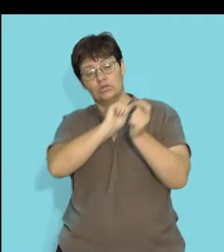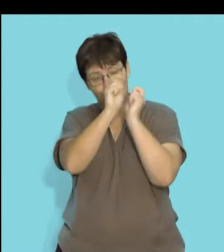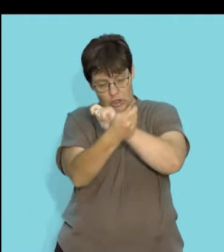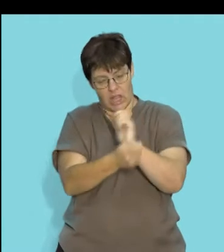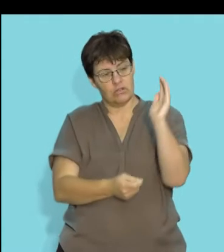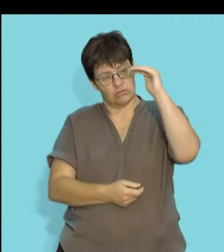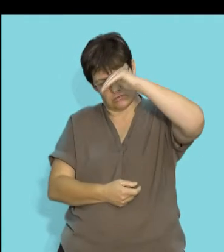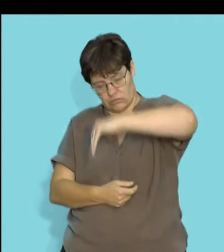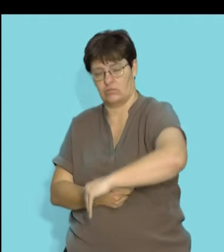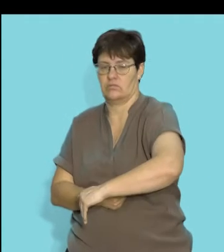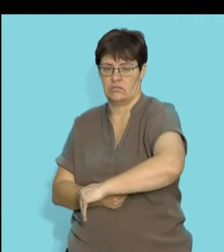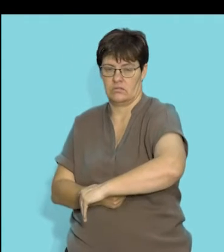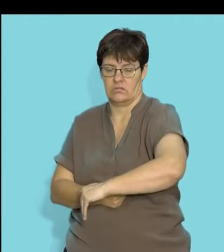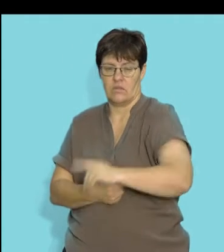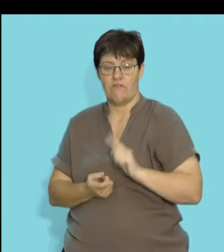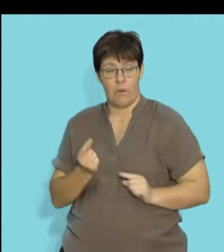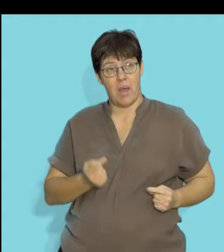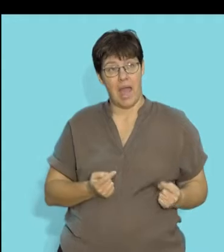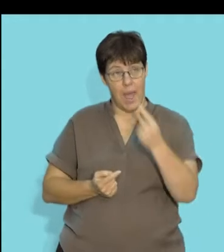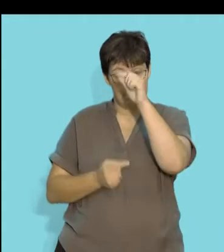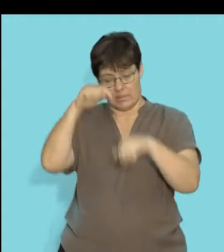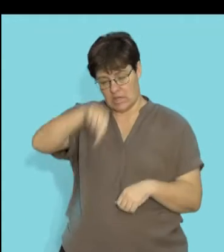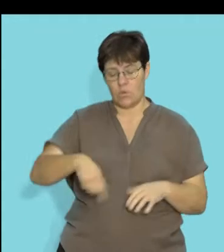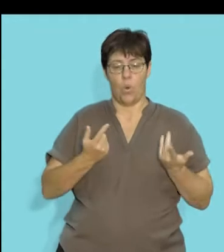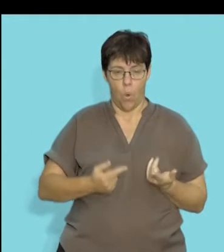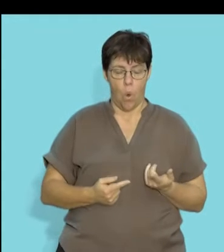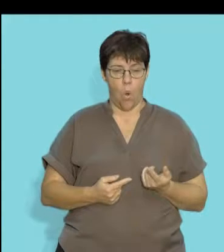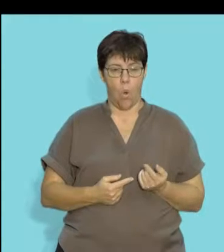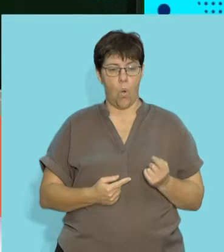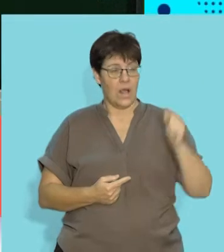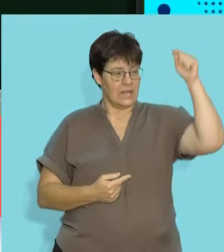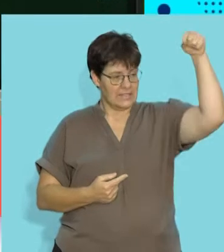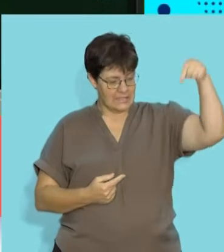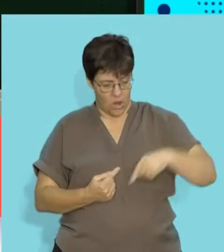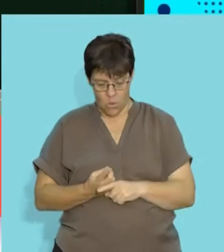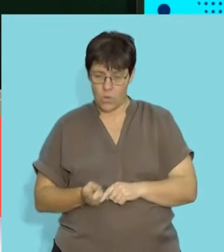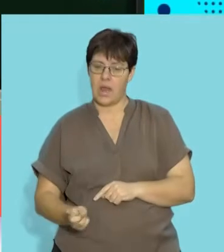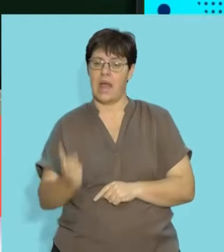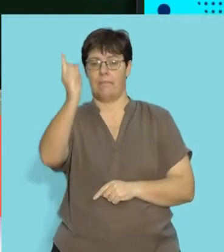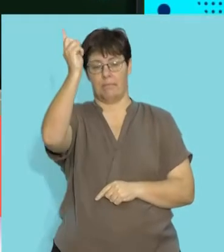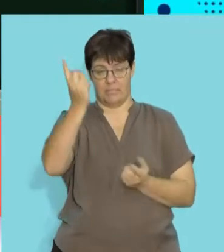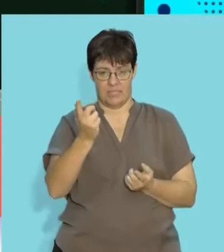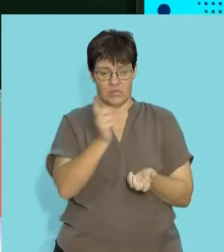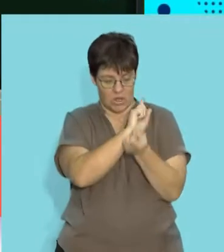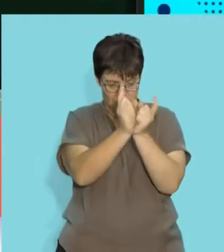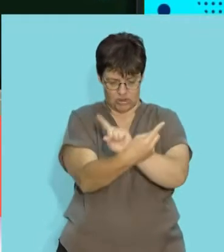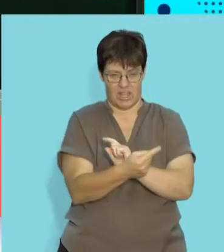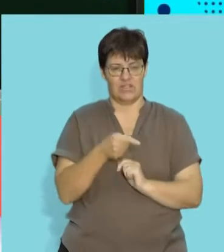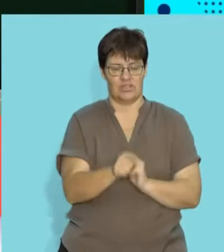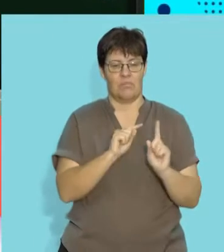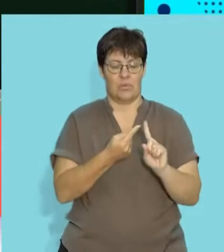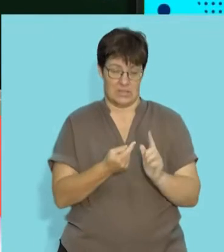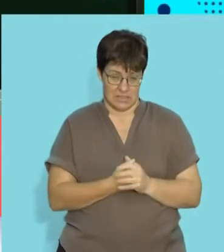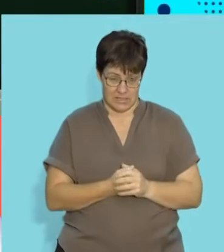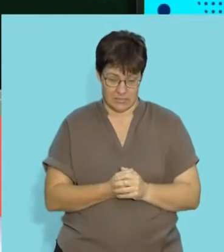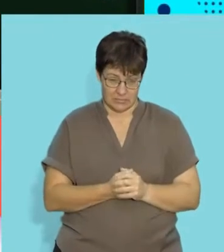change direction, right? So it is where it is going to turn, as the word itself says, turning point. It means that it's